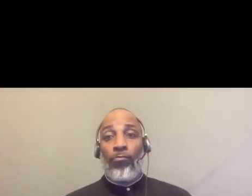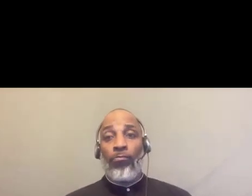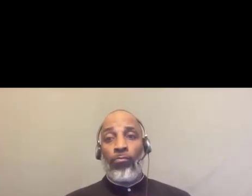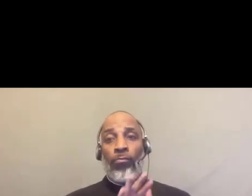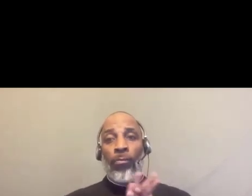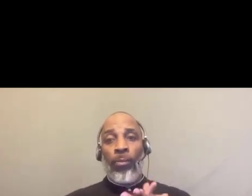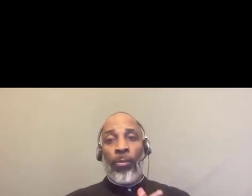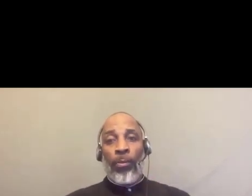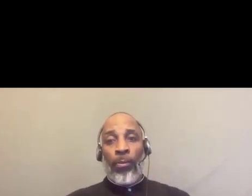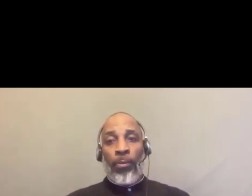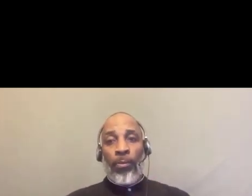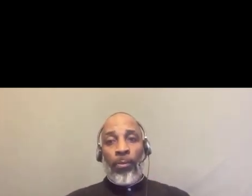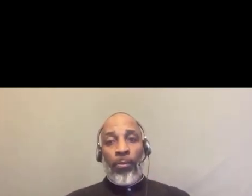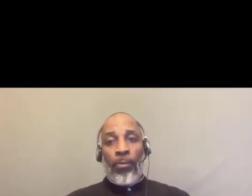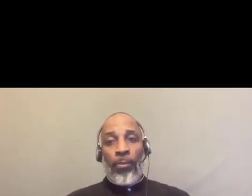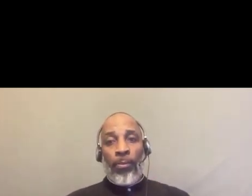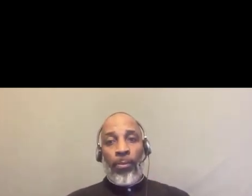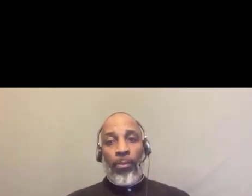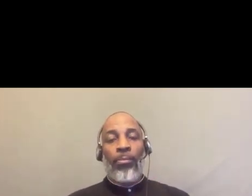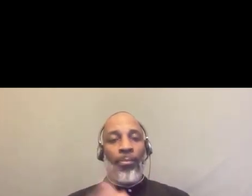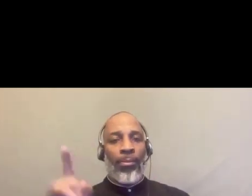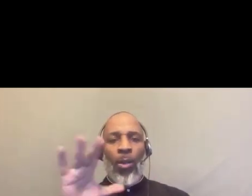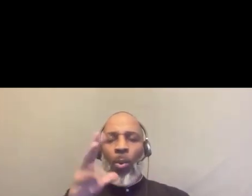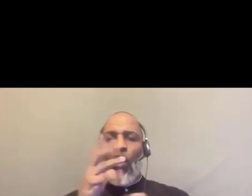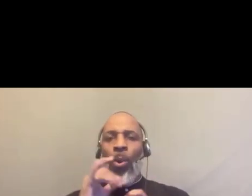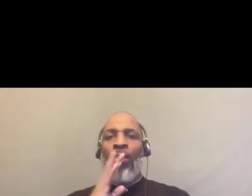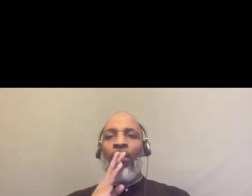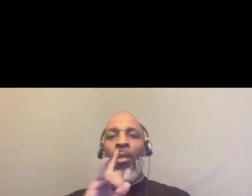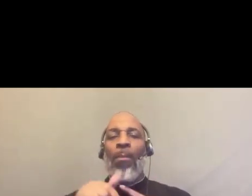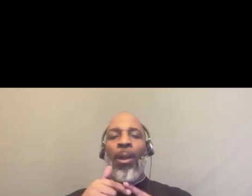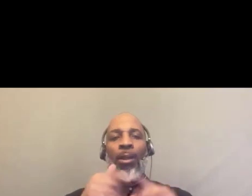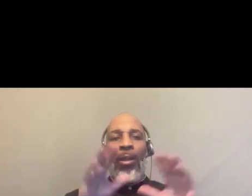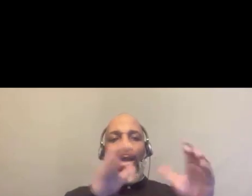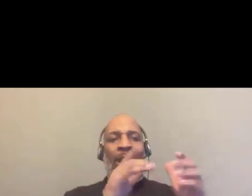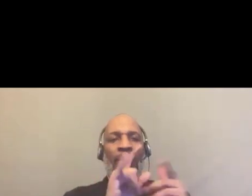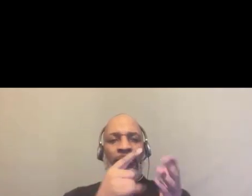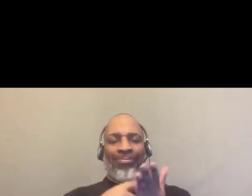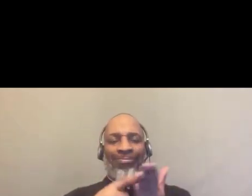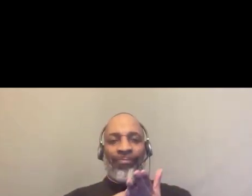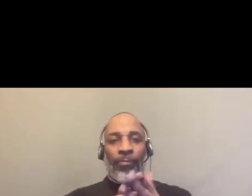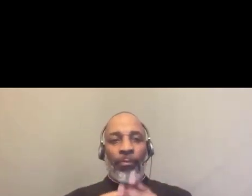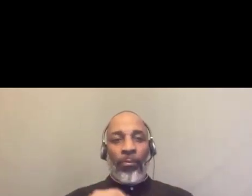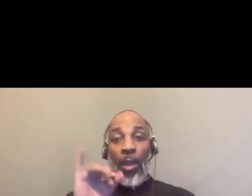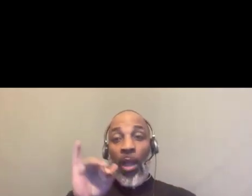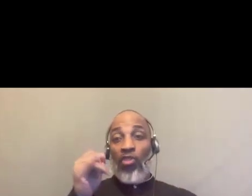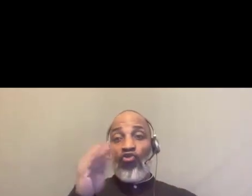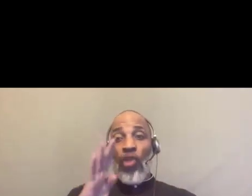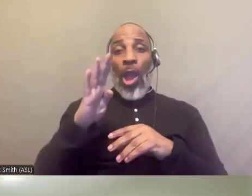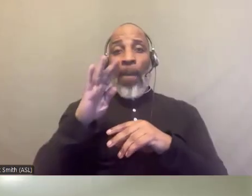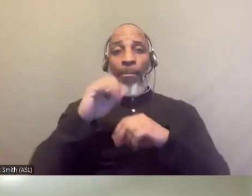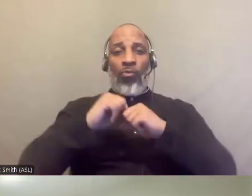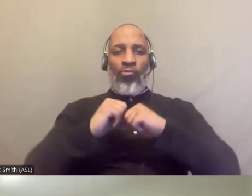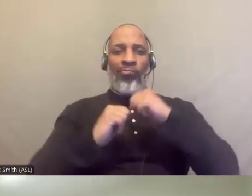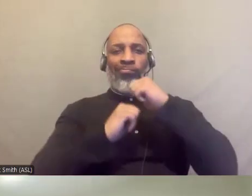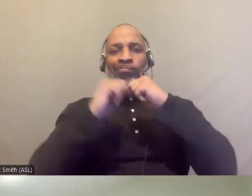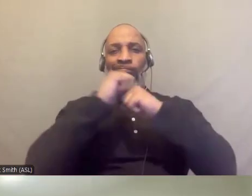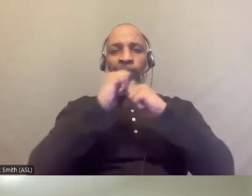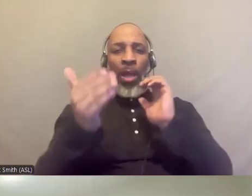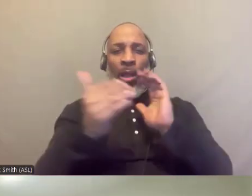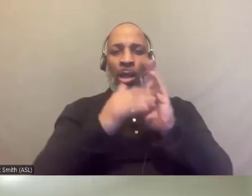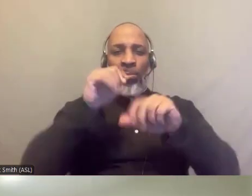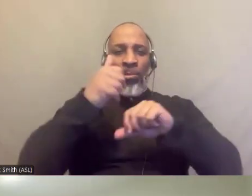first large category of examples we wanted to go over was job restructuring. I'm going to